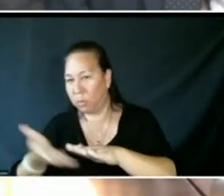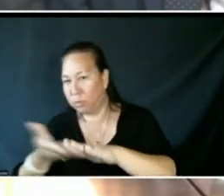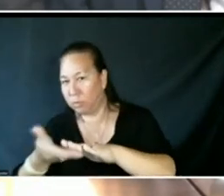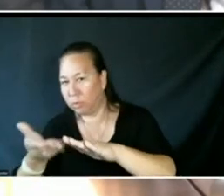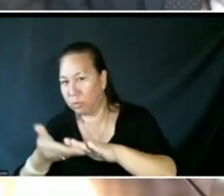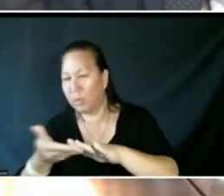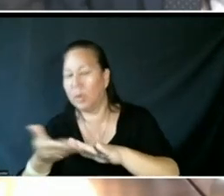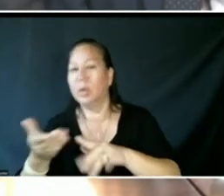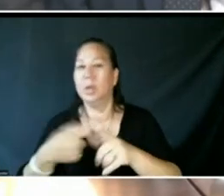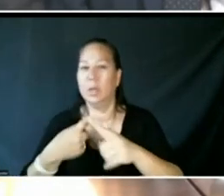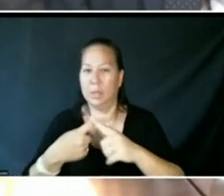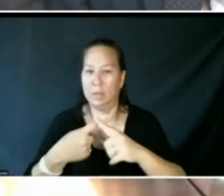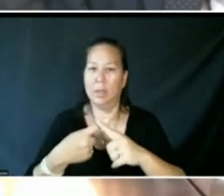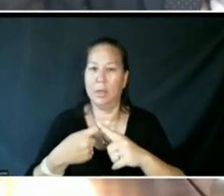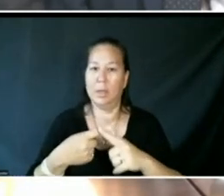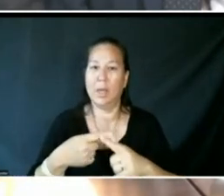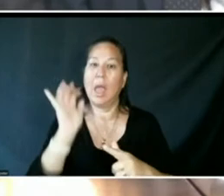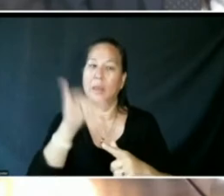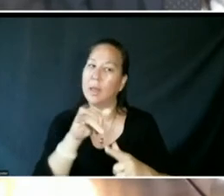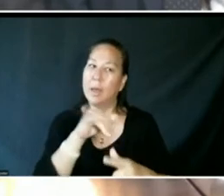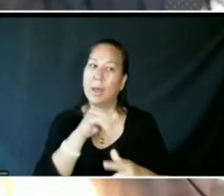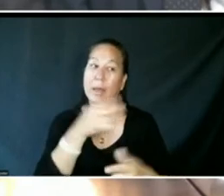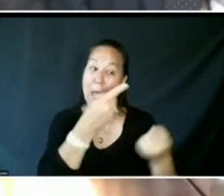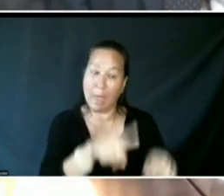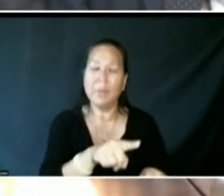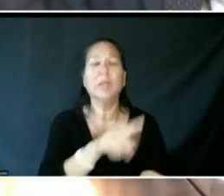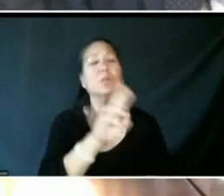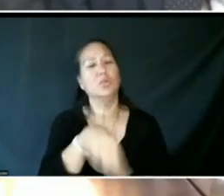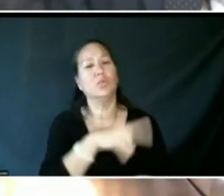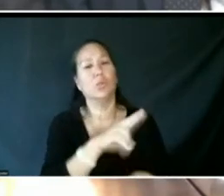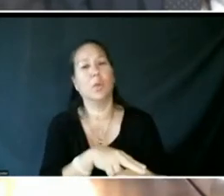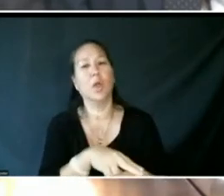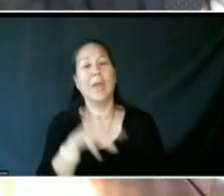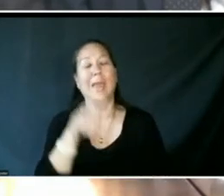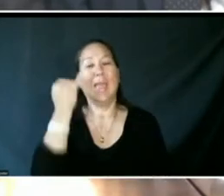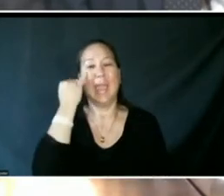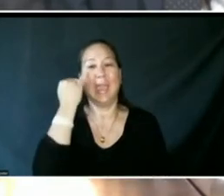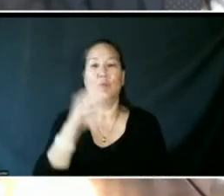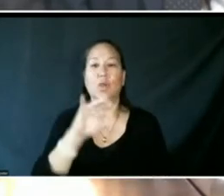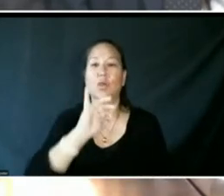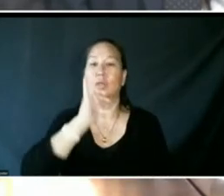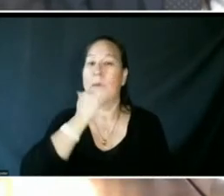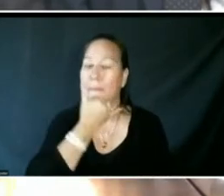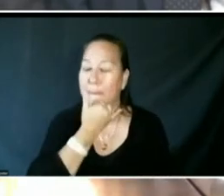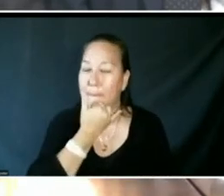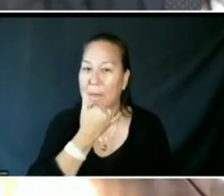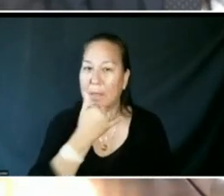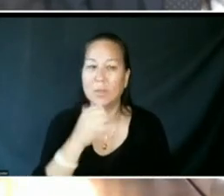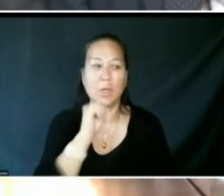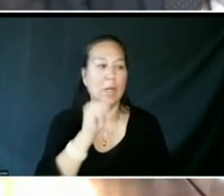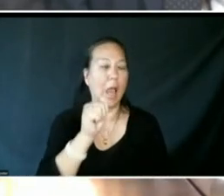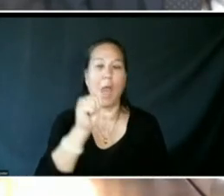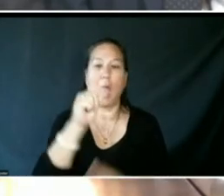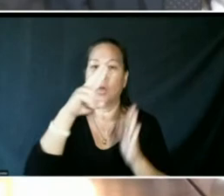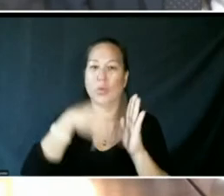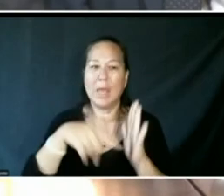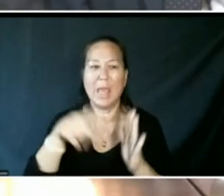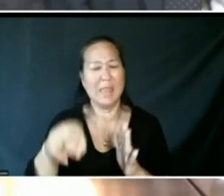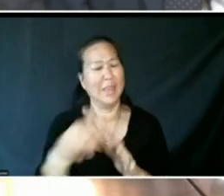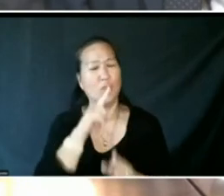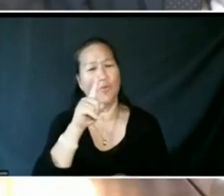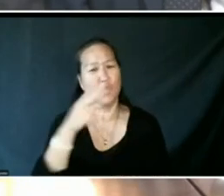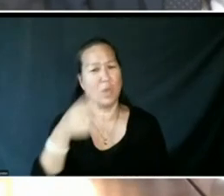is a standard operating procedure that if there is a misscan, if there's a misalignment, if it doesn't read right, these are high speed, high capacity